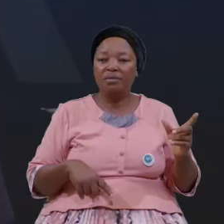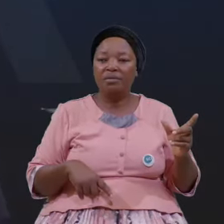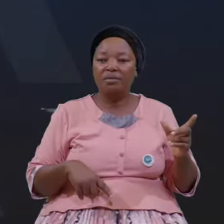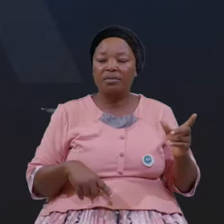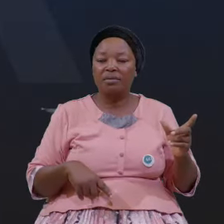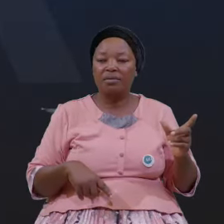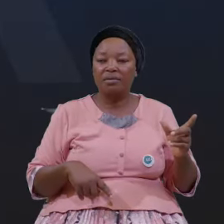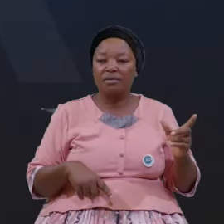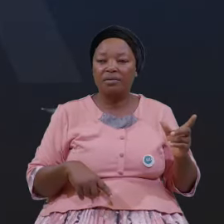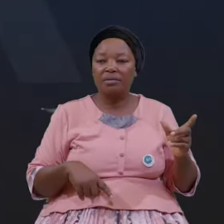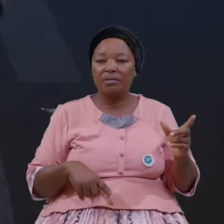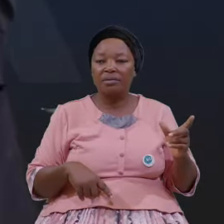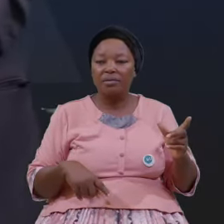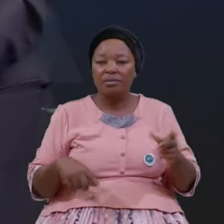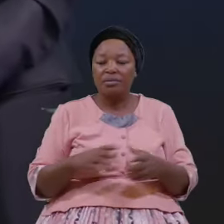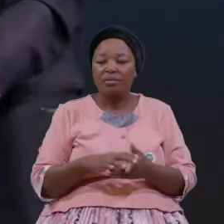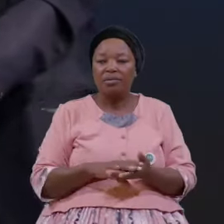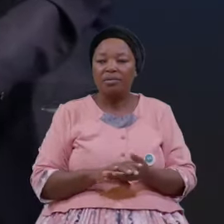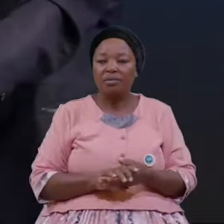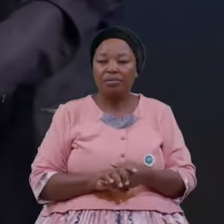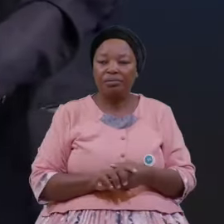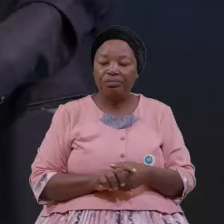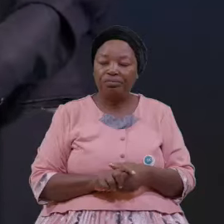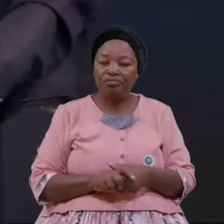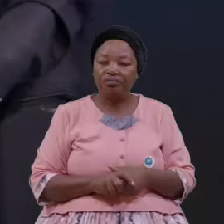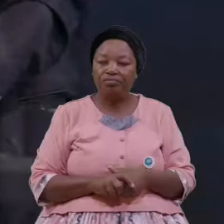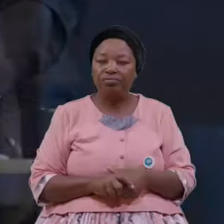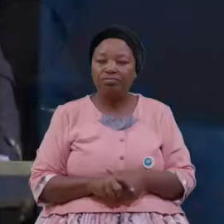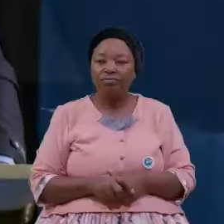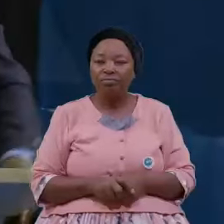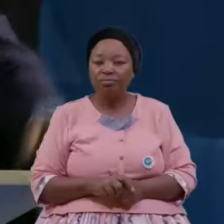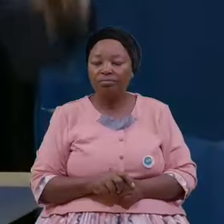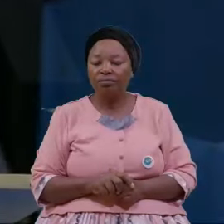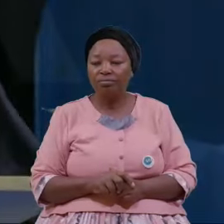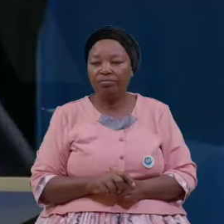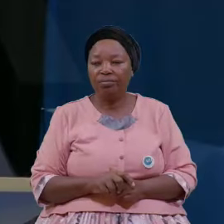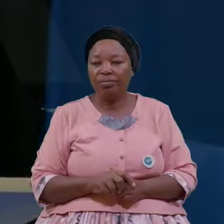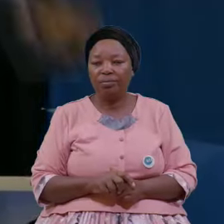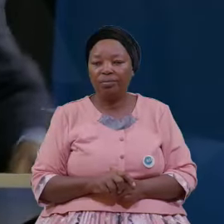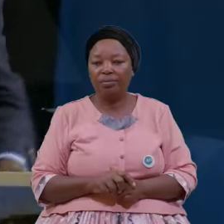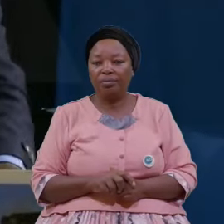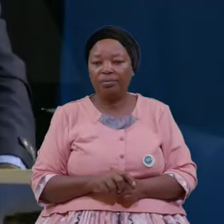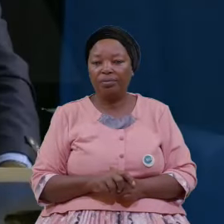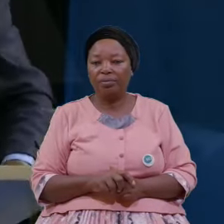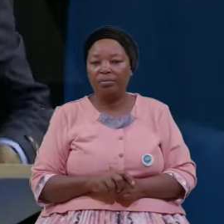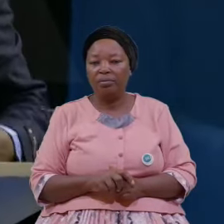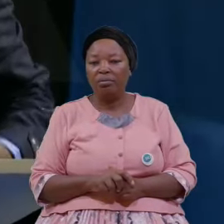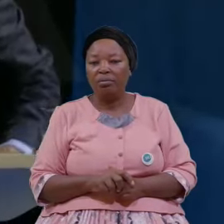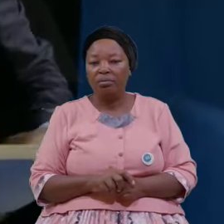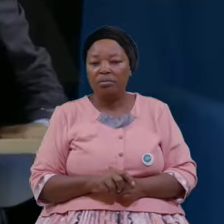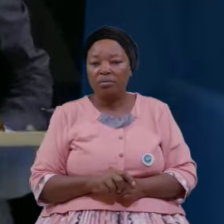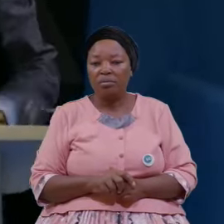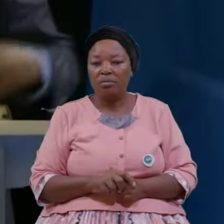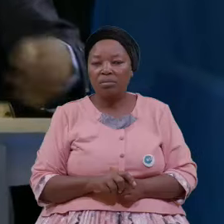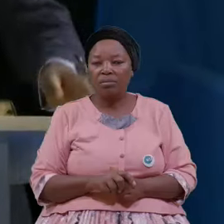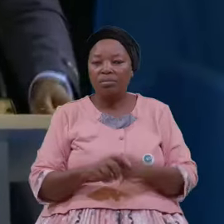Those by the right, completed, front, completed, left. Please, let's move to the back and